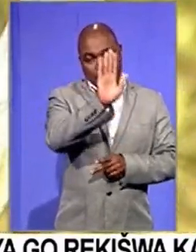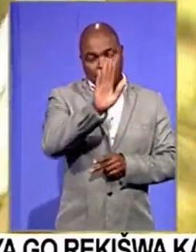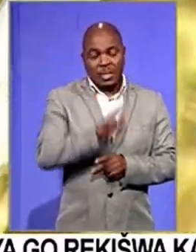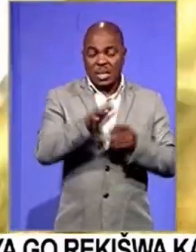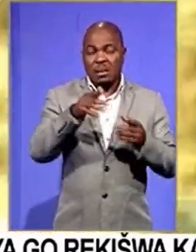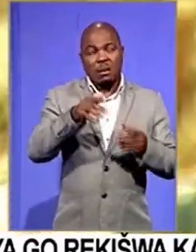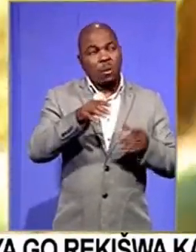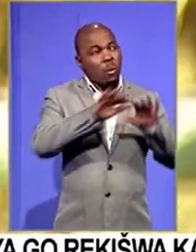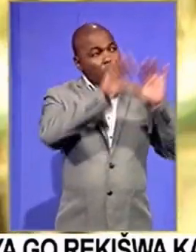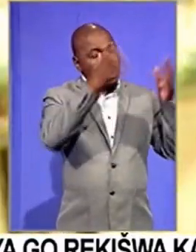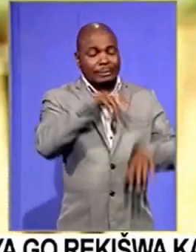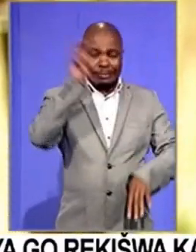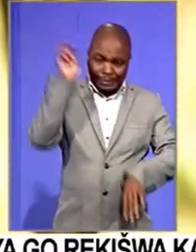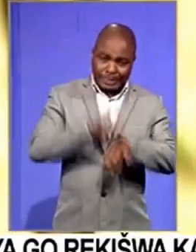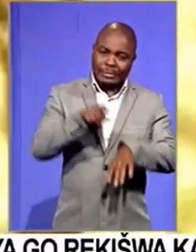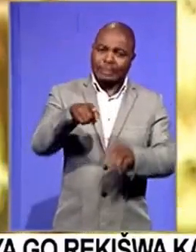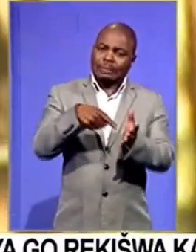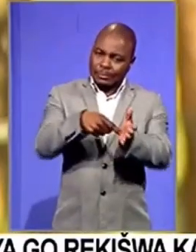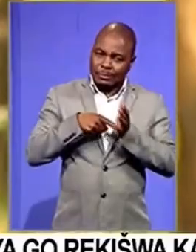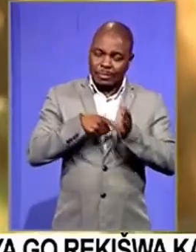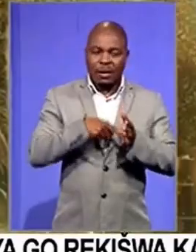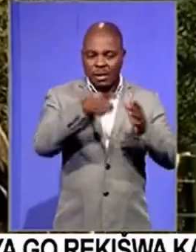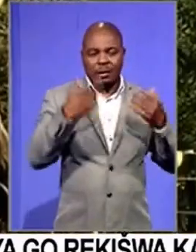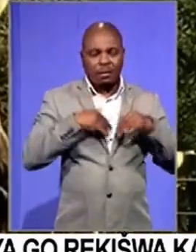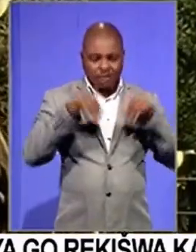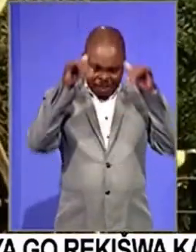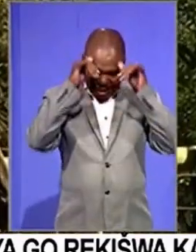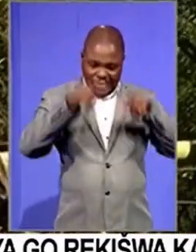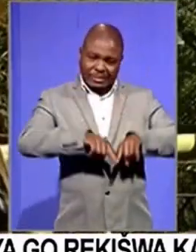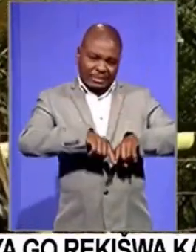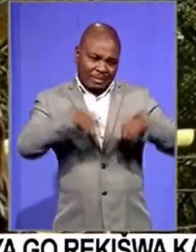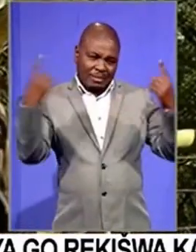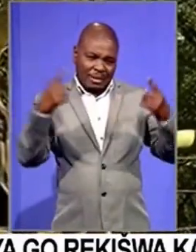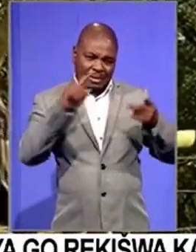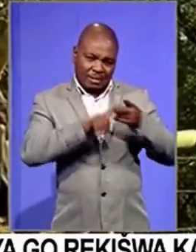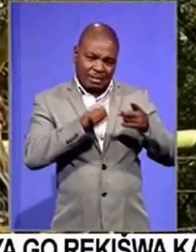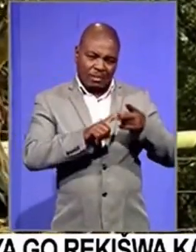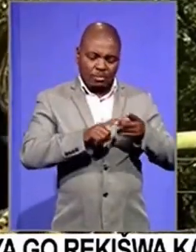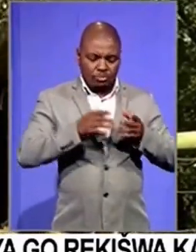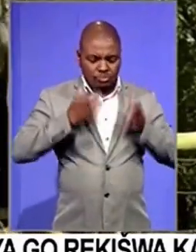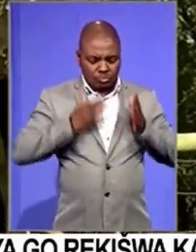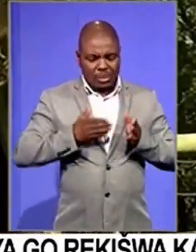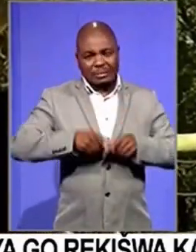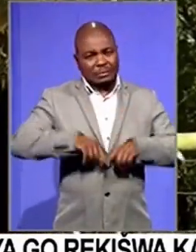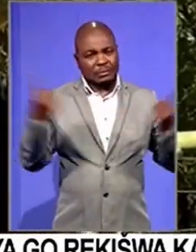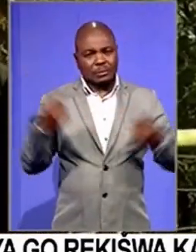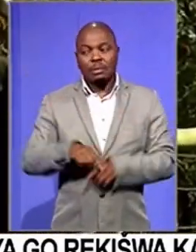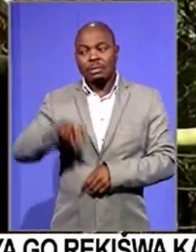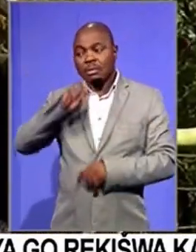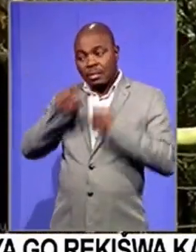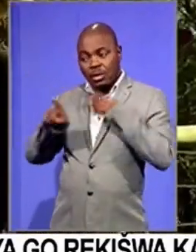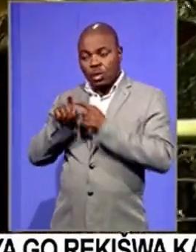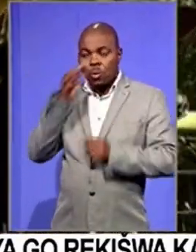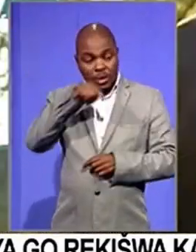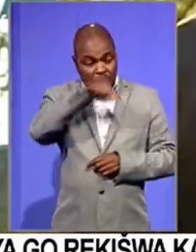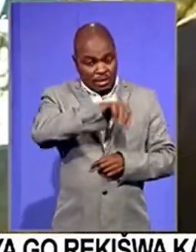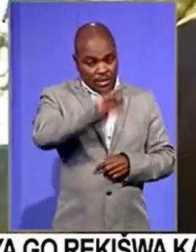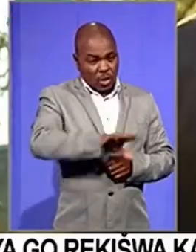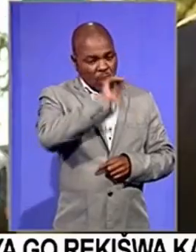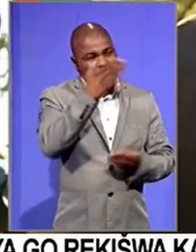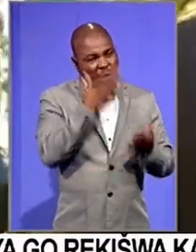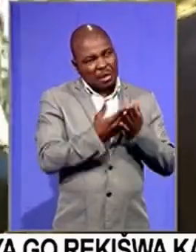Di tsebega ka dinaka tša tšona tše kgolo le sefopego sa moswananoši sa mebele ya tšona. Kgosi Matsila o re mo Afrika Borwa kgomo ya Ankole